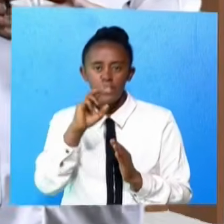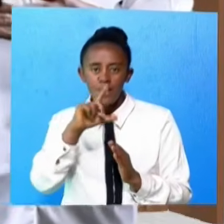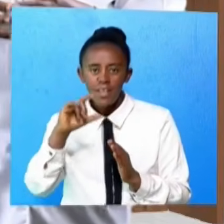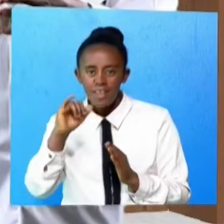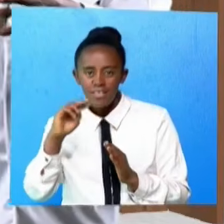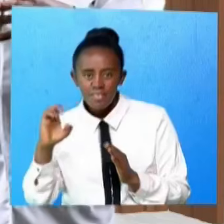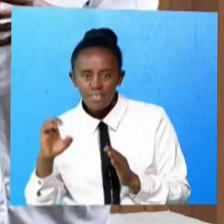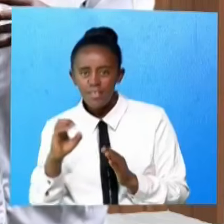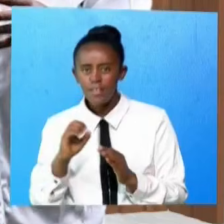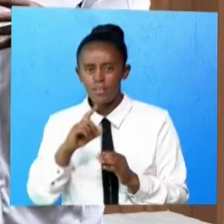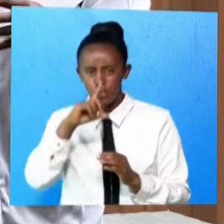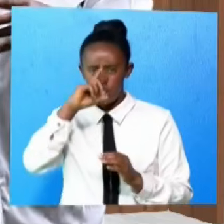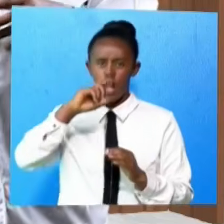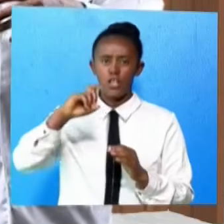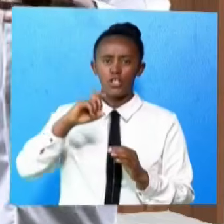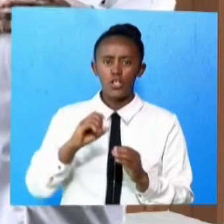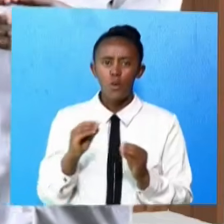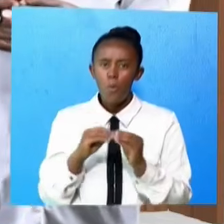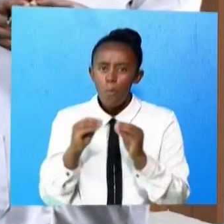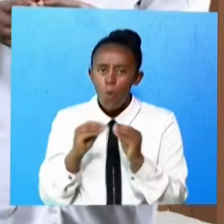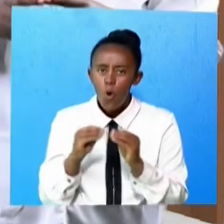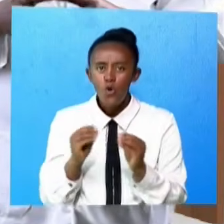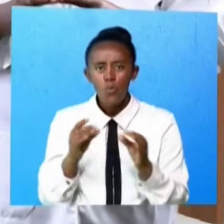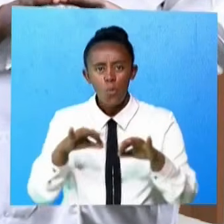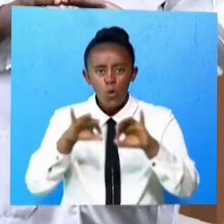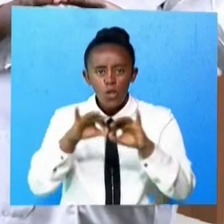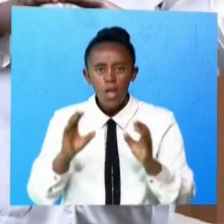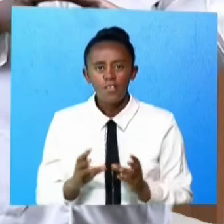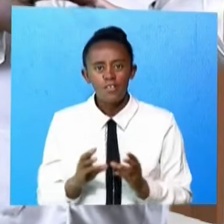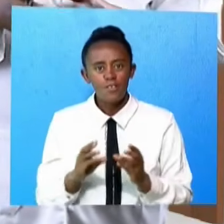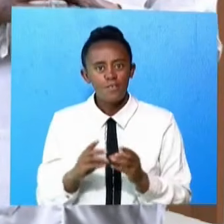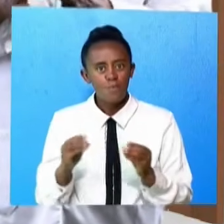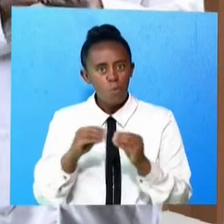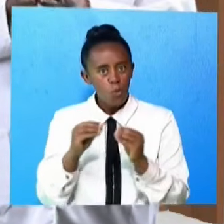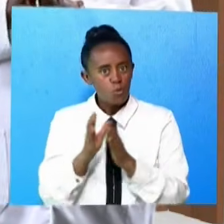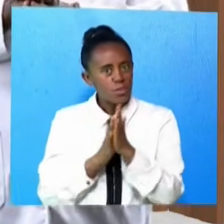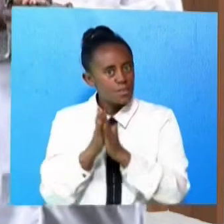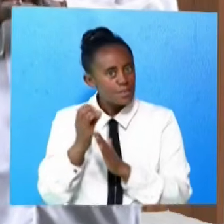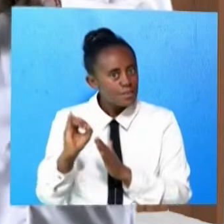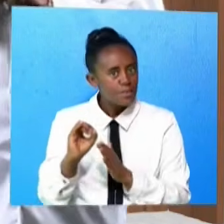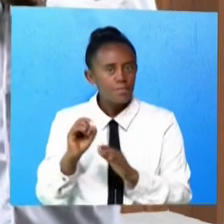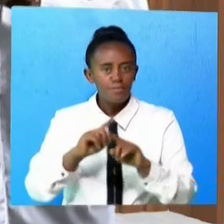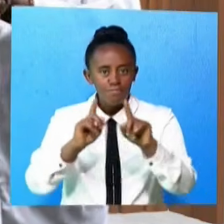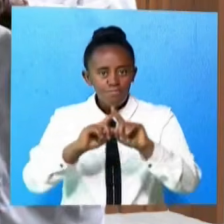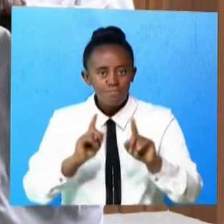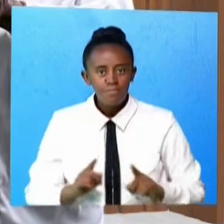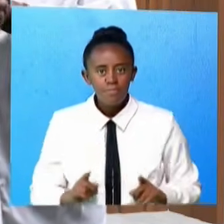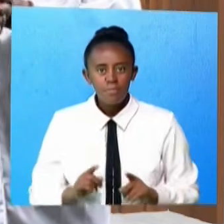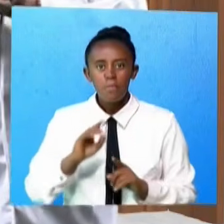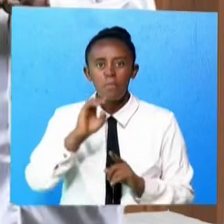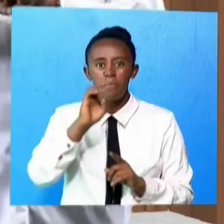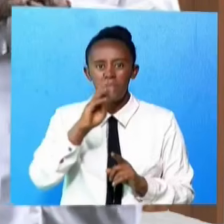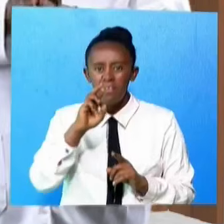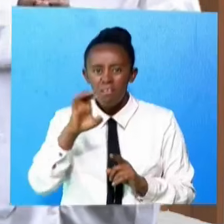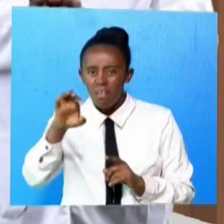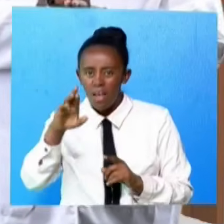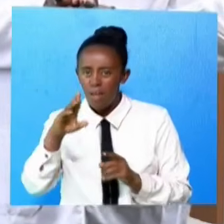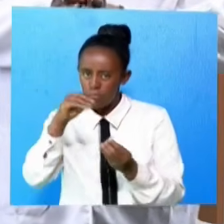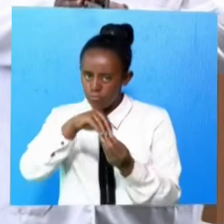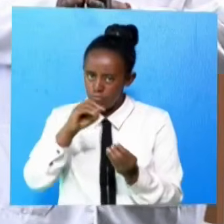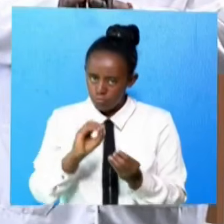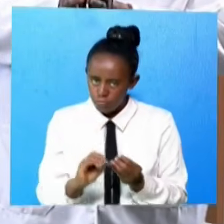intelligent, more important, more interesting, etc. Don't say that brilliant, don't say